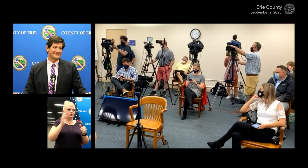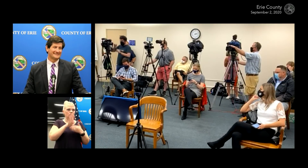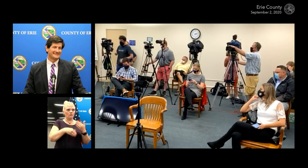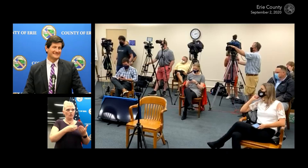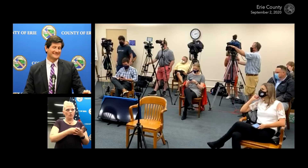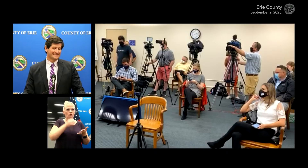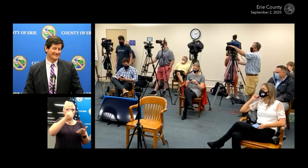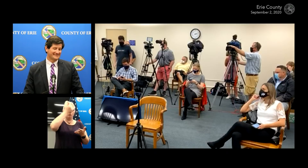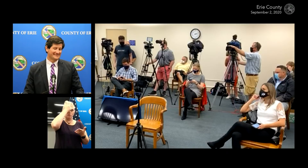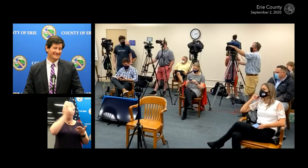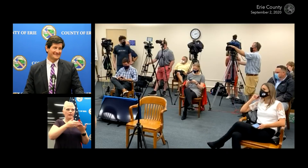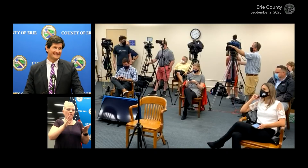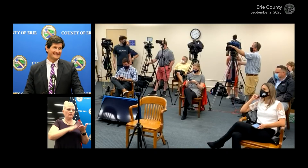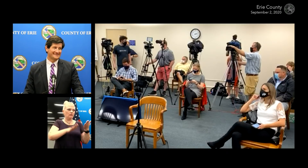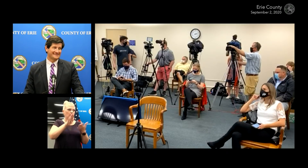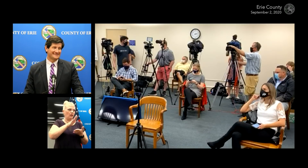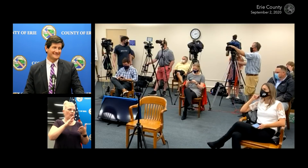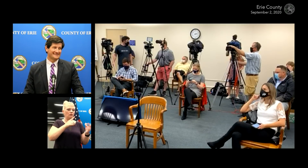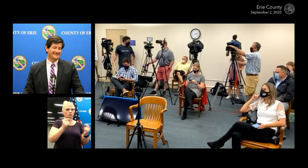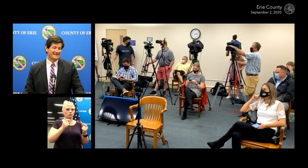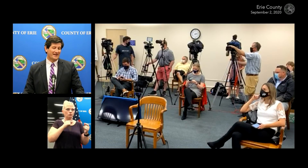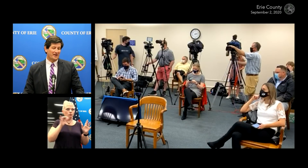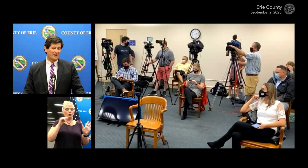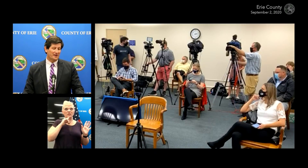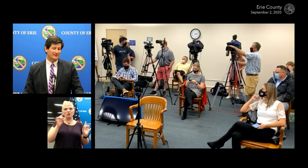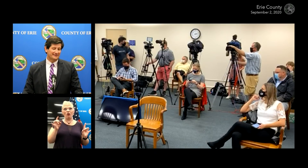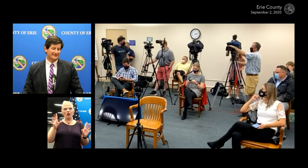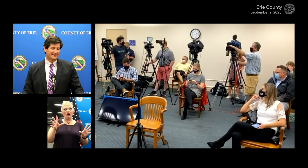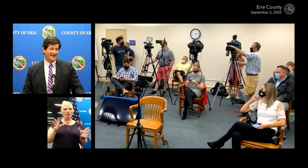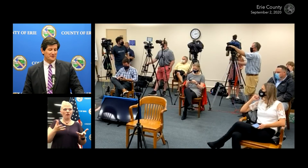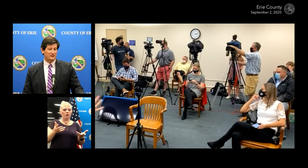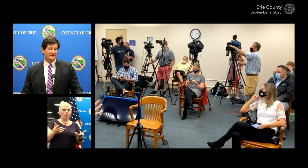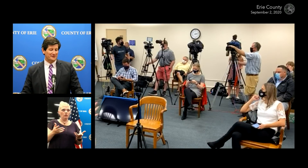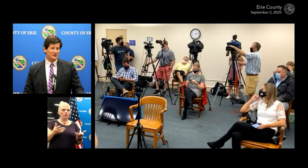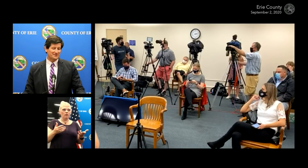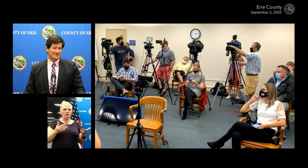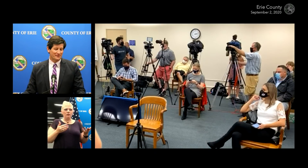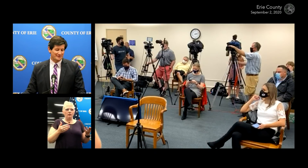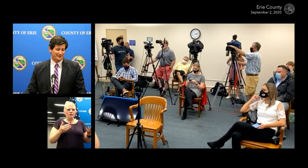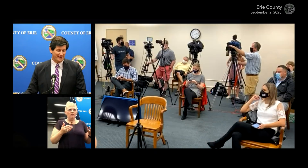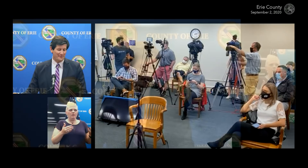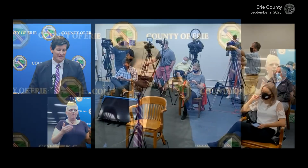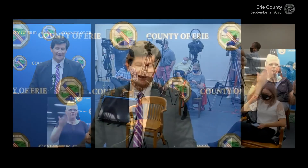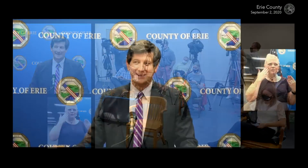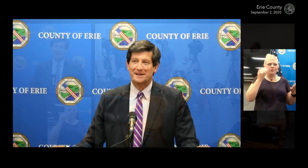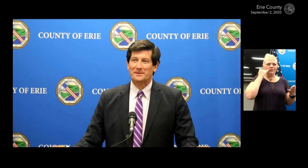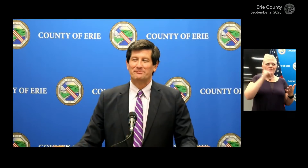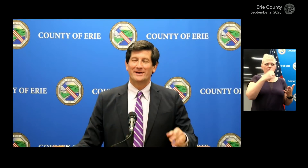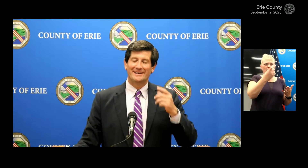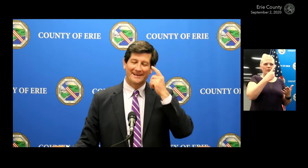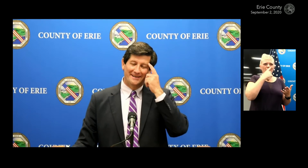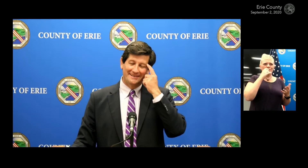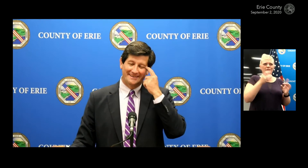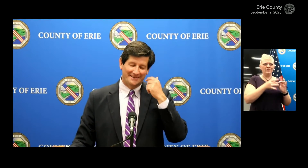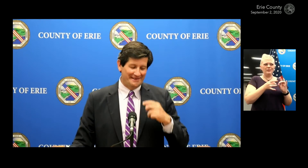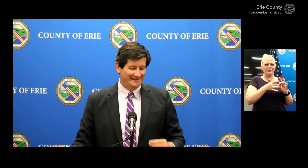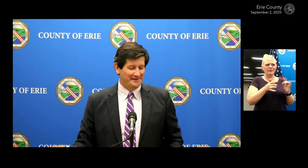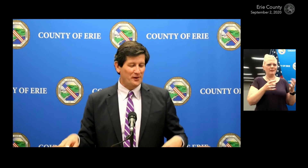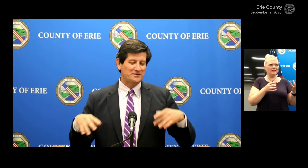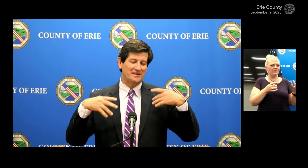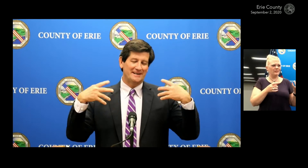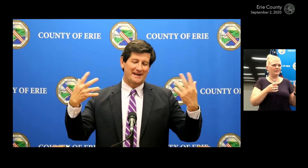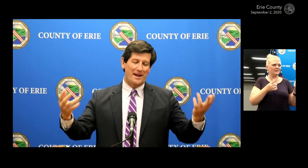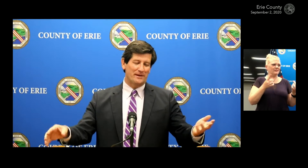students do, and everybody's saying, oh, it's awful. I don't know if that's a question as much of a comment, but